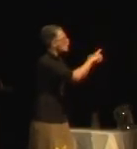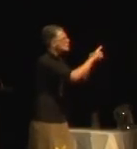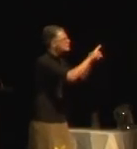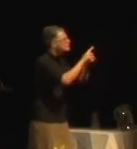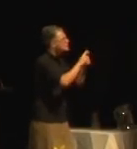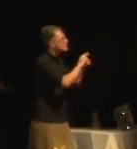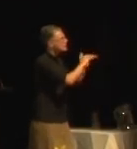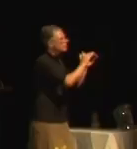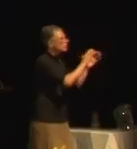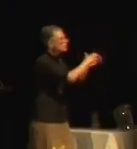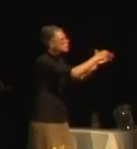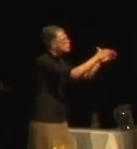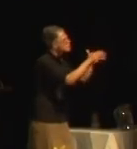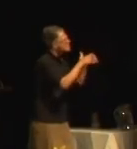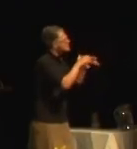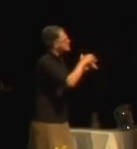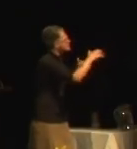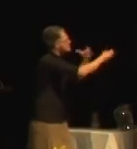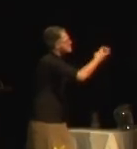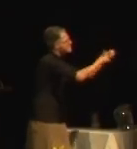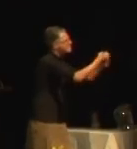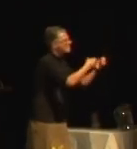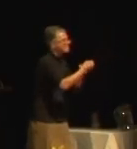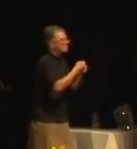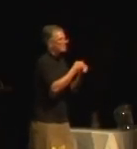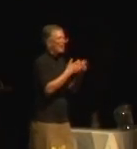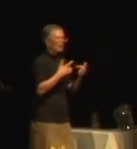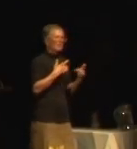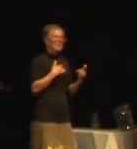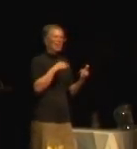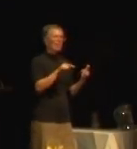think being more critical about what libraries need will actually raise the bar.